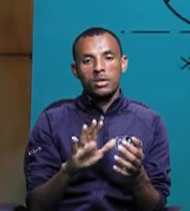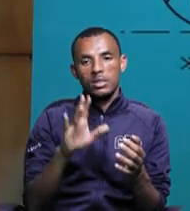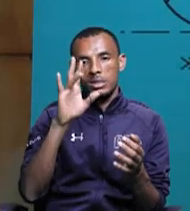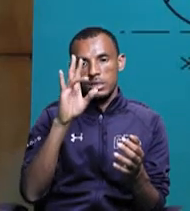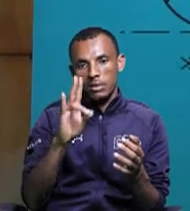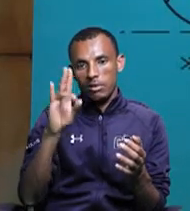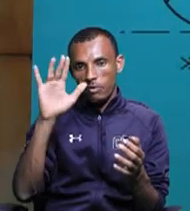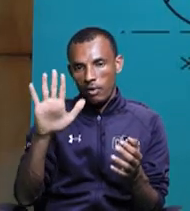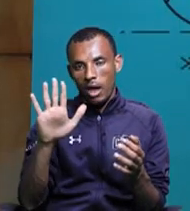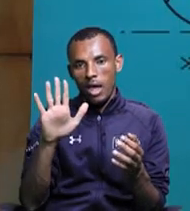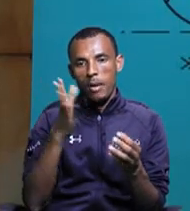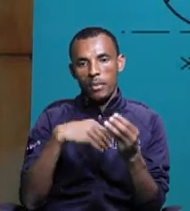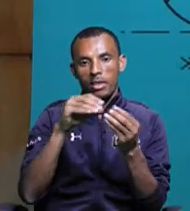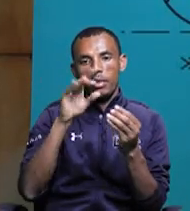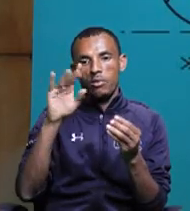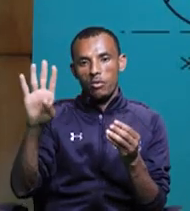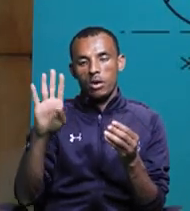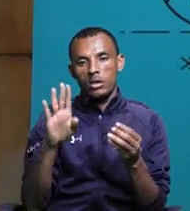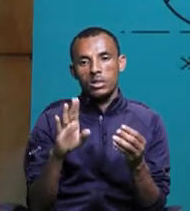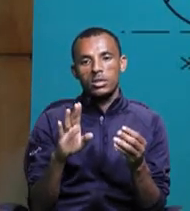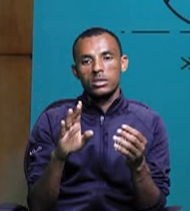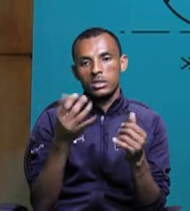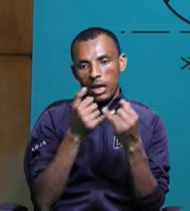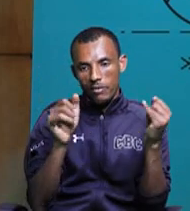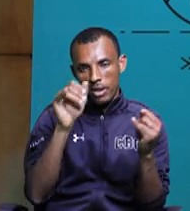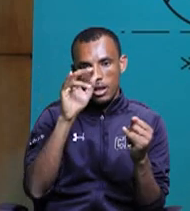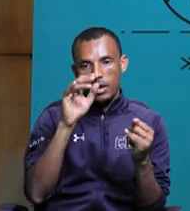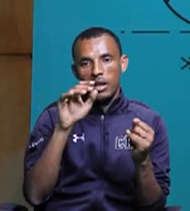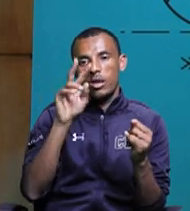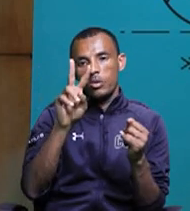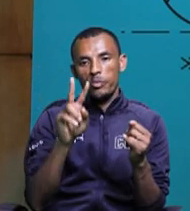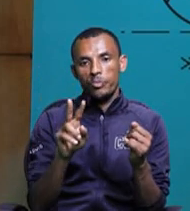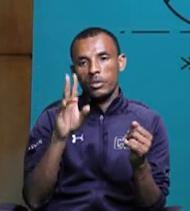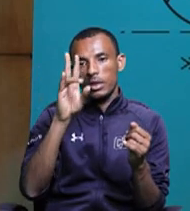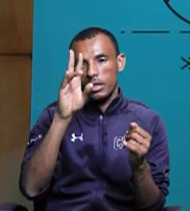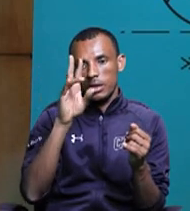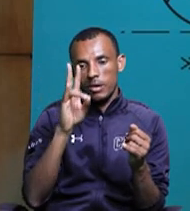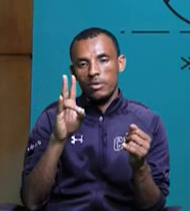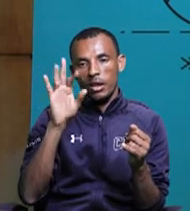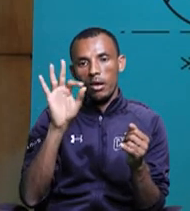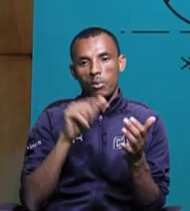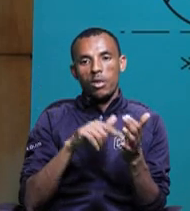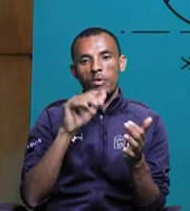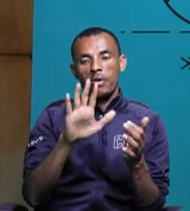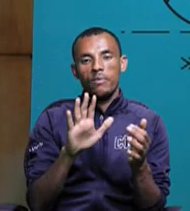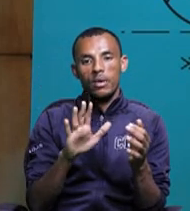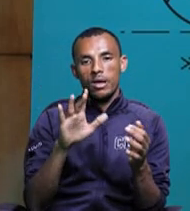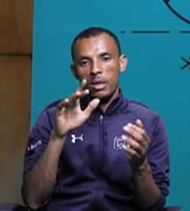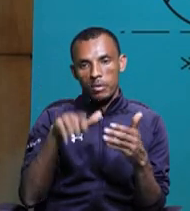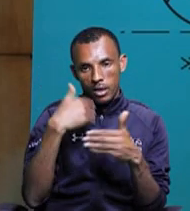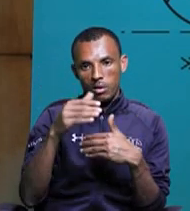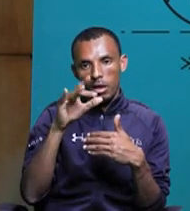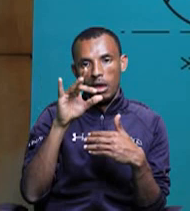75 plus 84 divided by 2, it gives a value to be 79.5. The last one also, 85